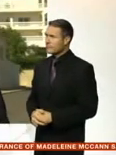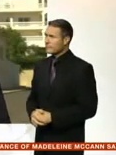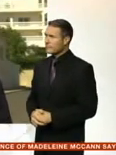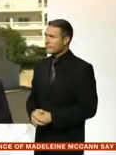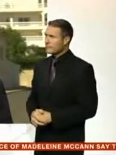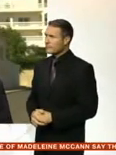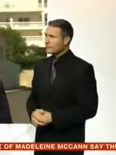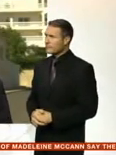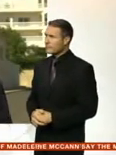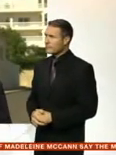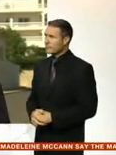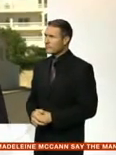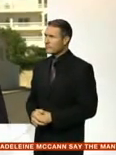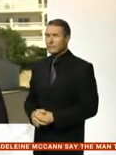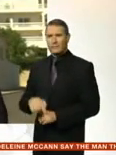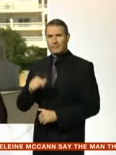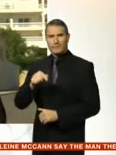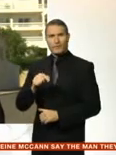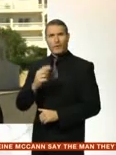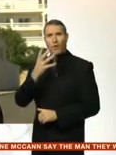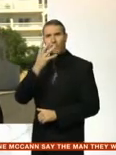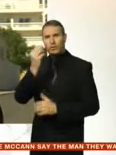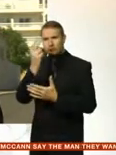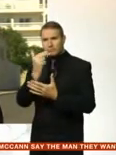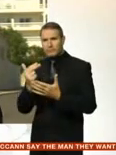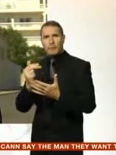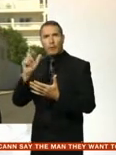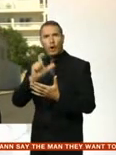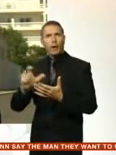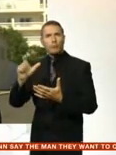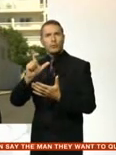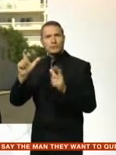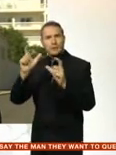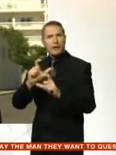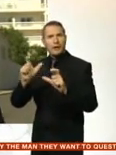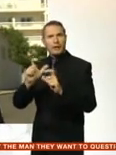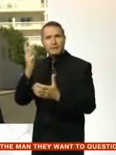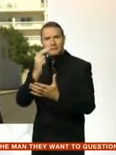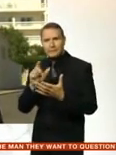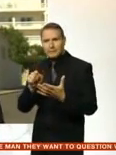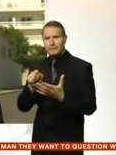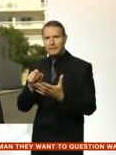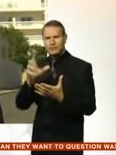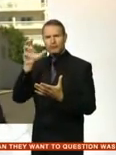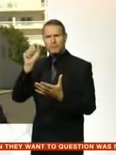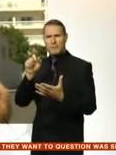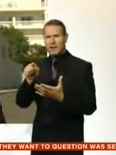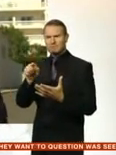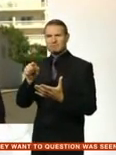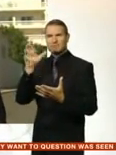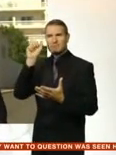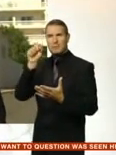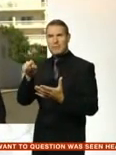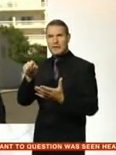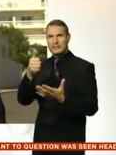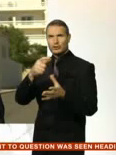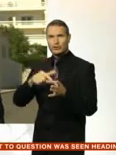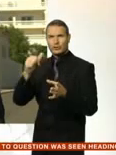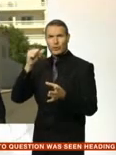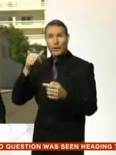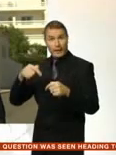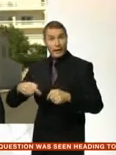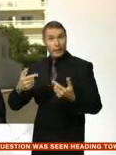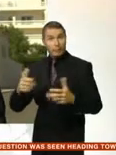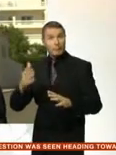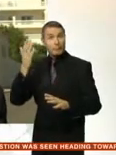Well, I mean, an e-fit after such a long time is very difficult, I think, for people here to try and remember and see. And there have been a series of e-fits released in this